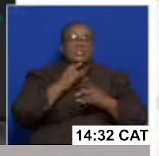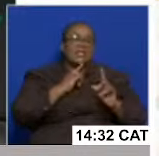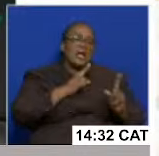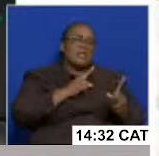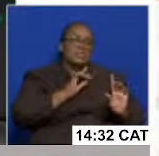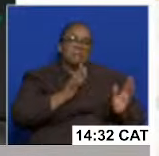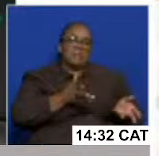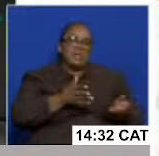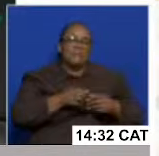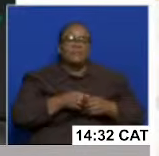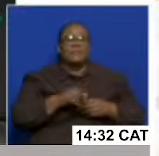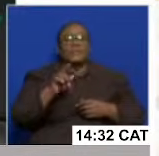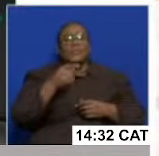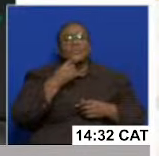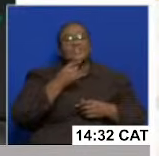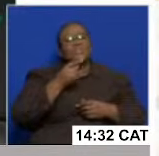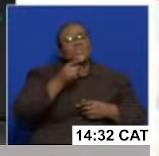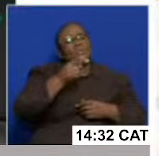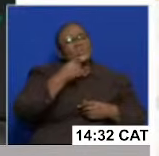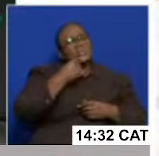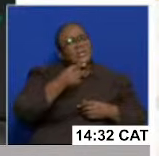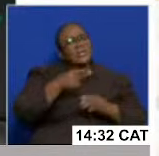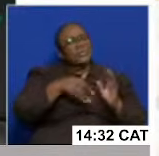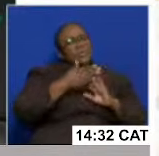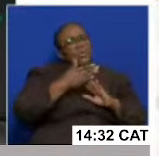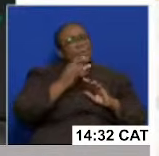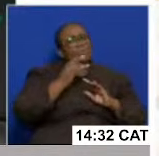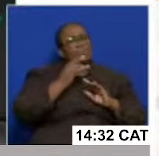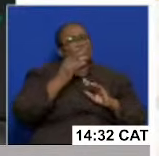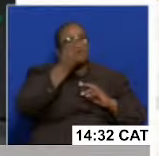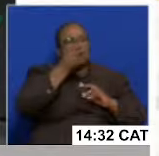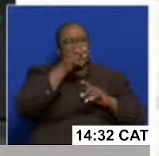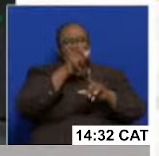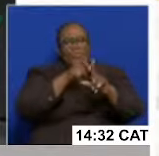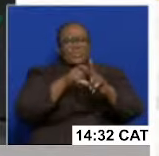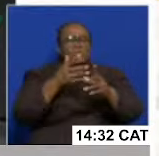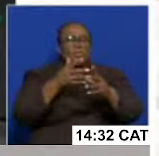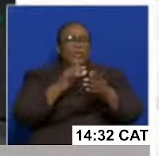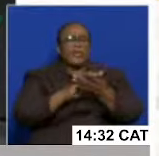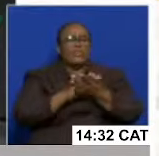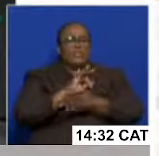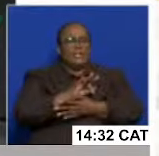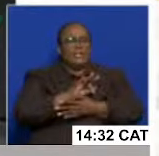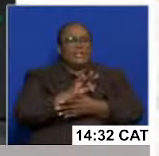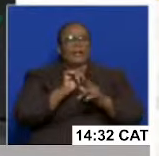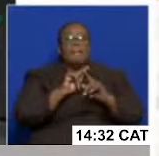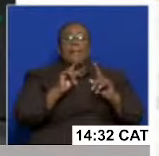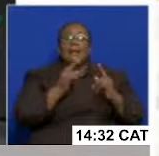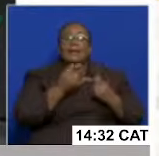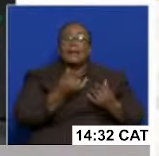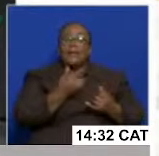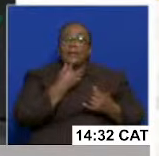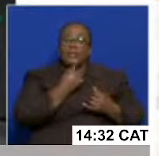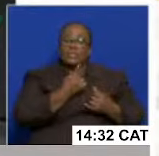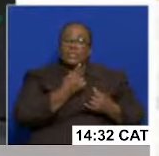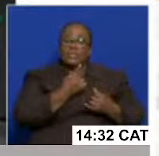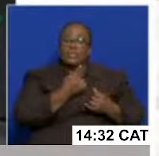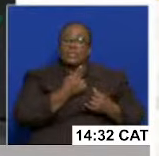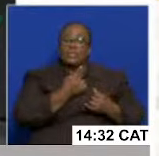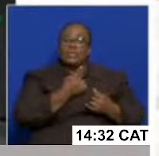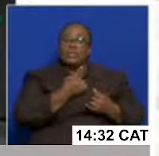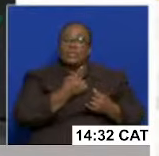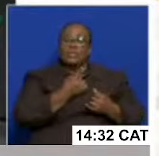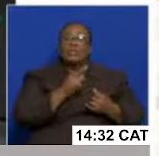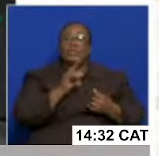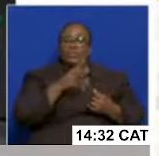get someone at 13, so if you're saying you didn't have someone, but you're saying in the sentence that you're going to get someone, that suggests you're